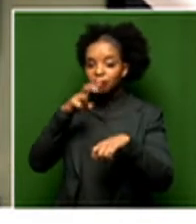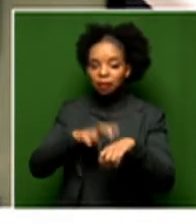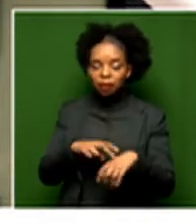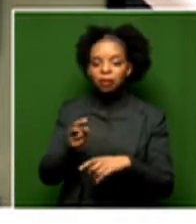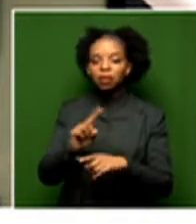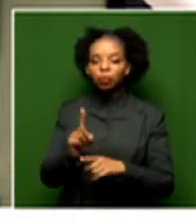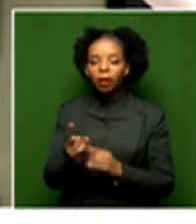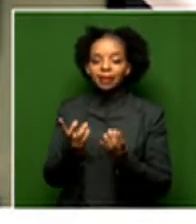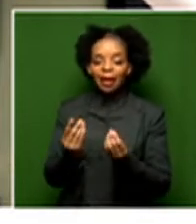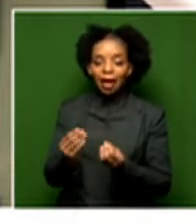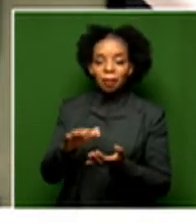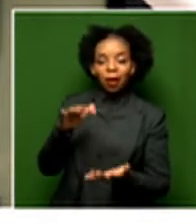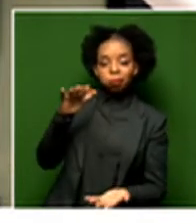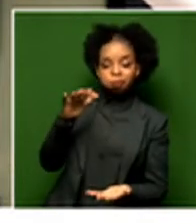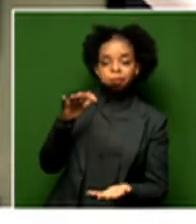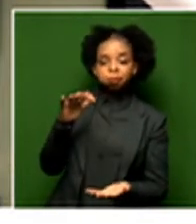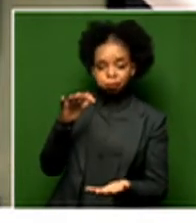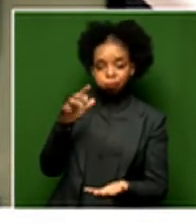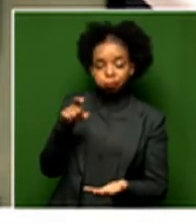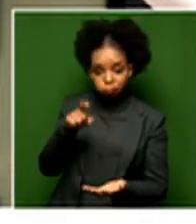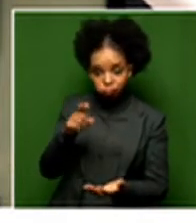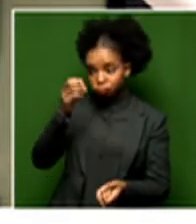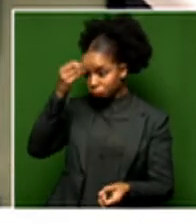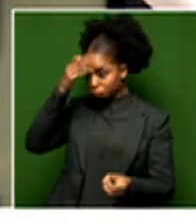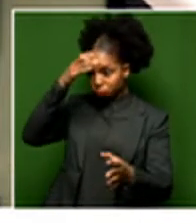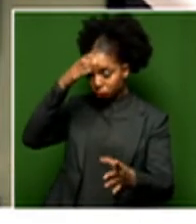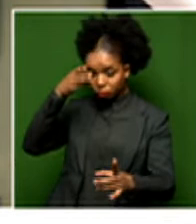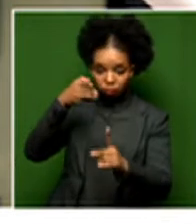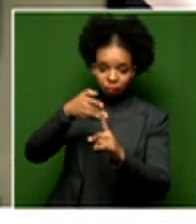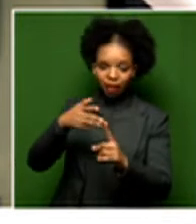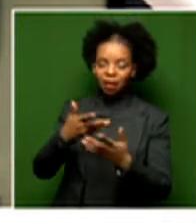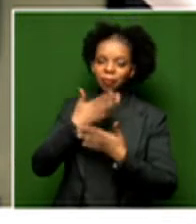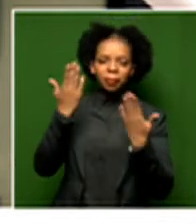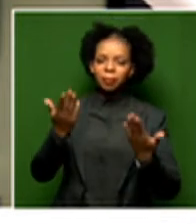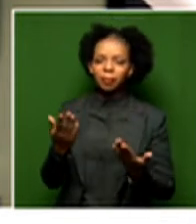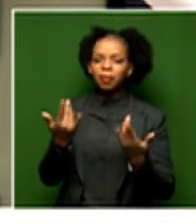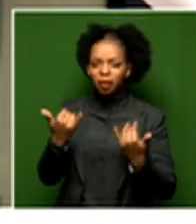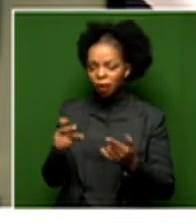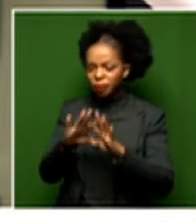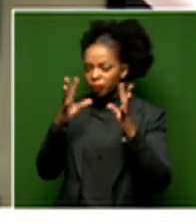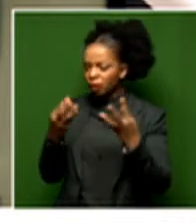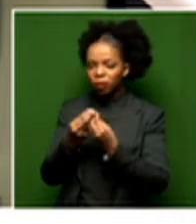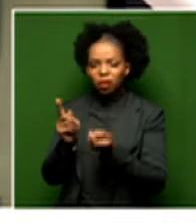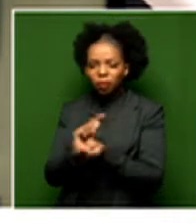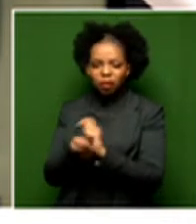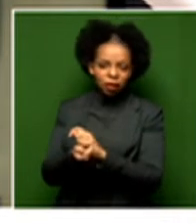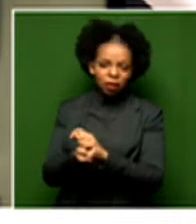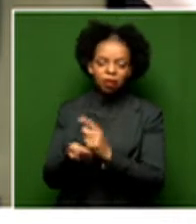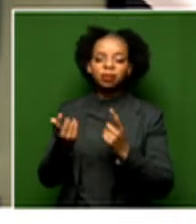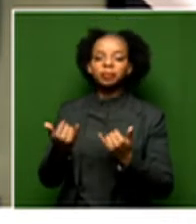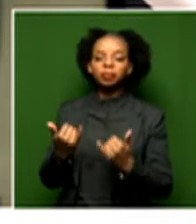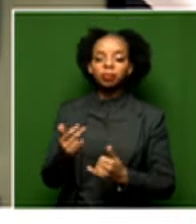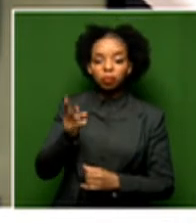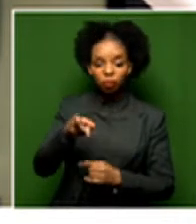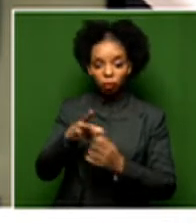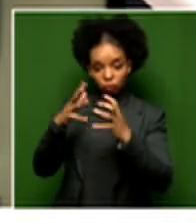And this is not our expertise. So we are trying to change everything from scratch, and also setting